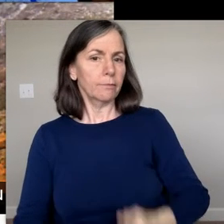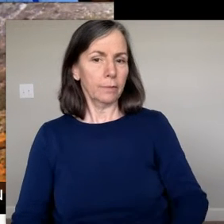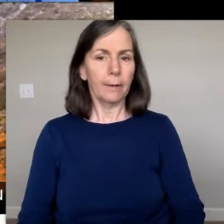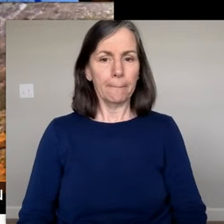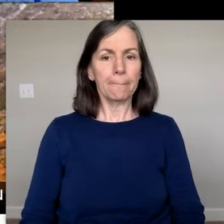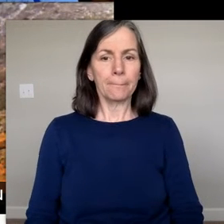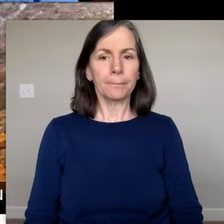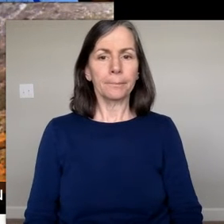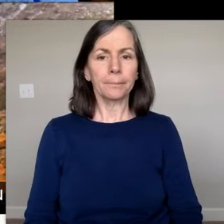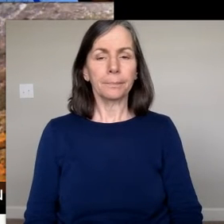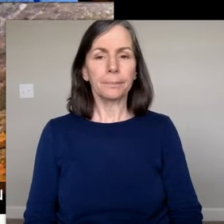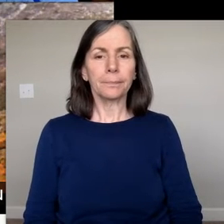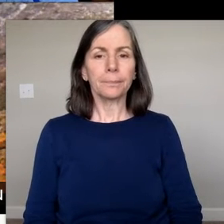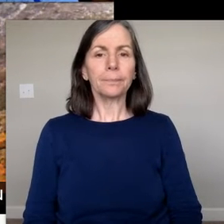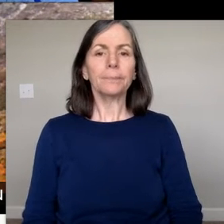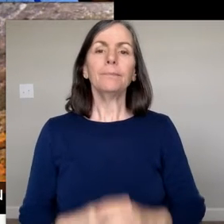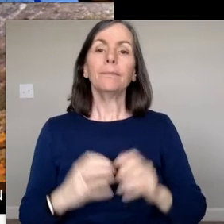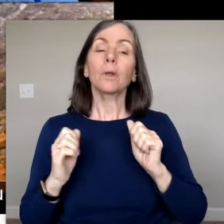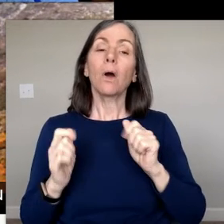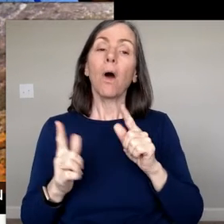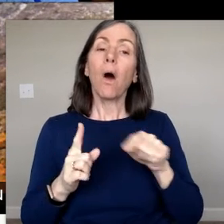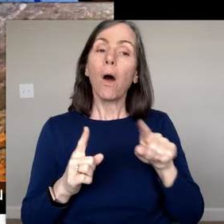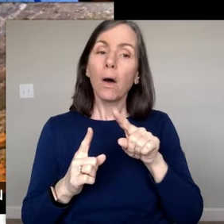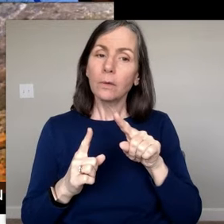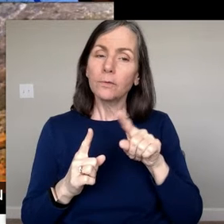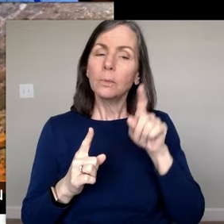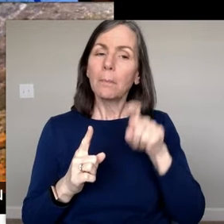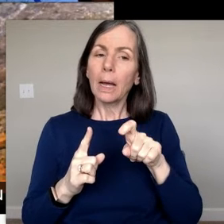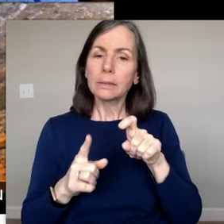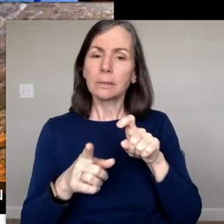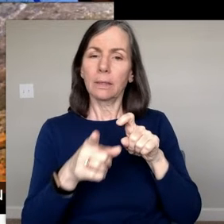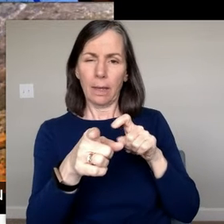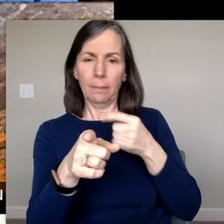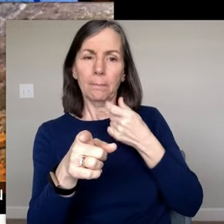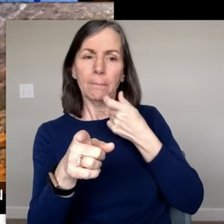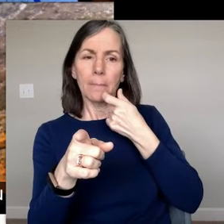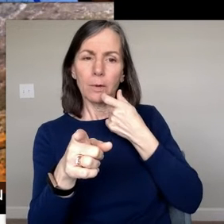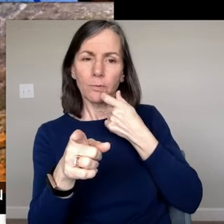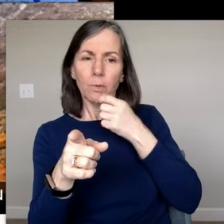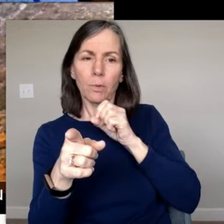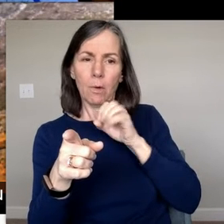The one thing we want everybody to do is turn off your microphone.